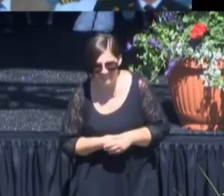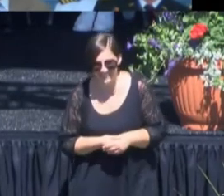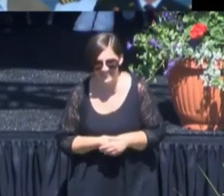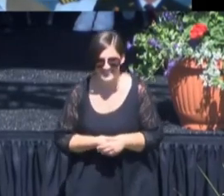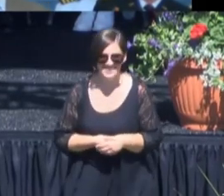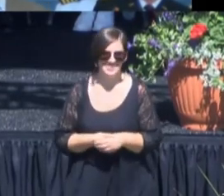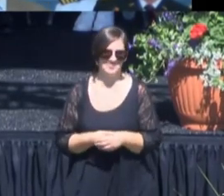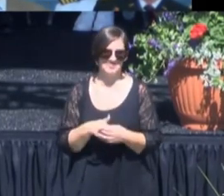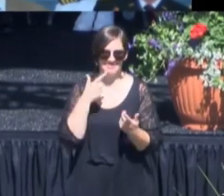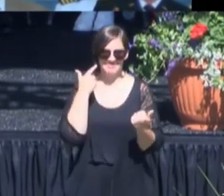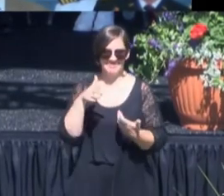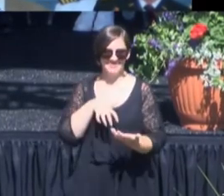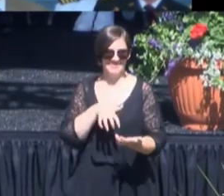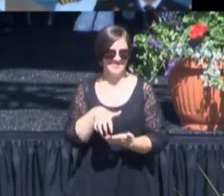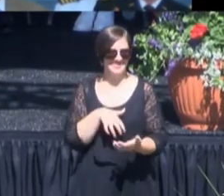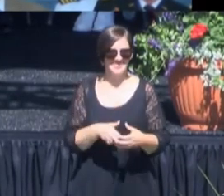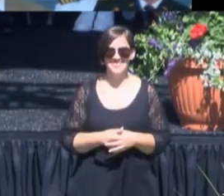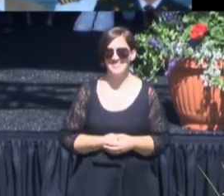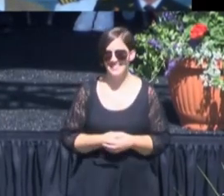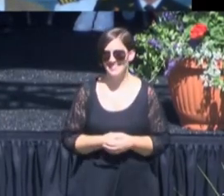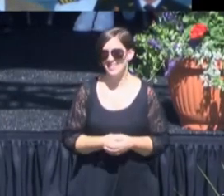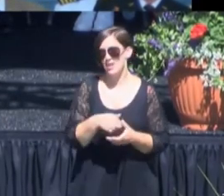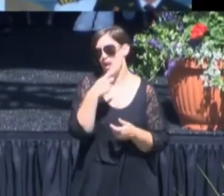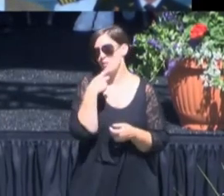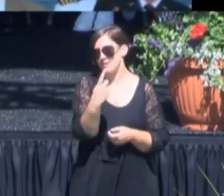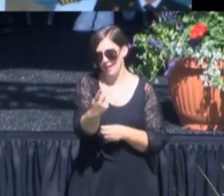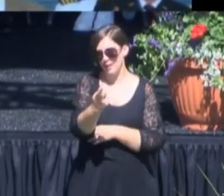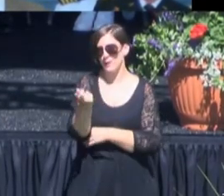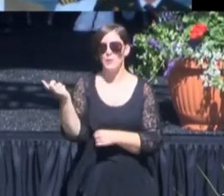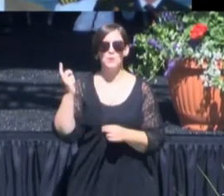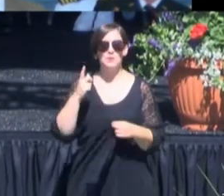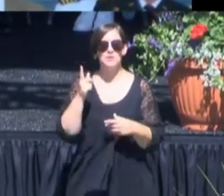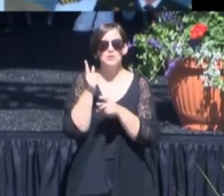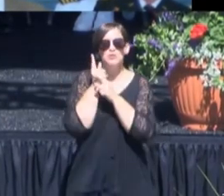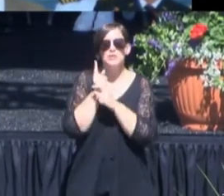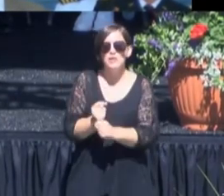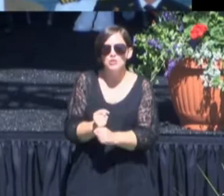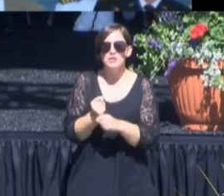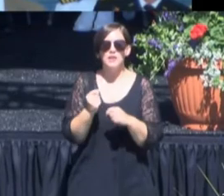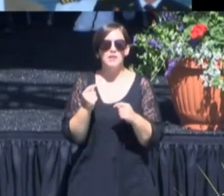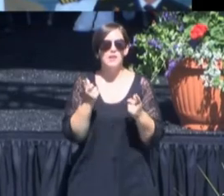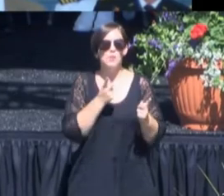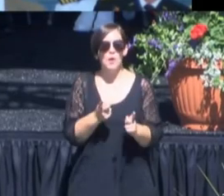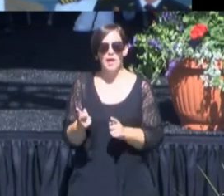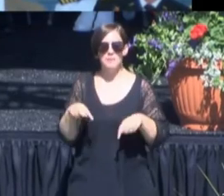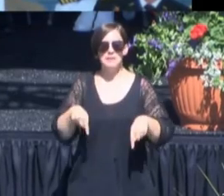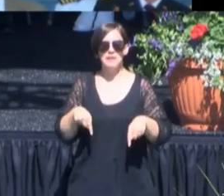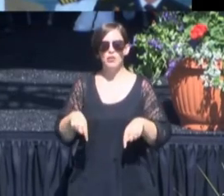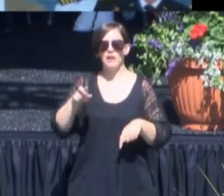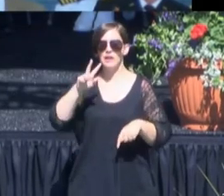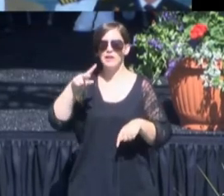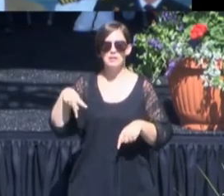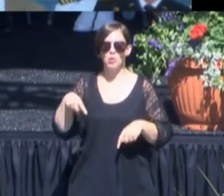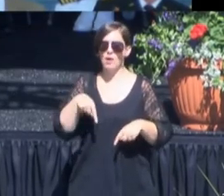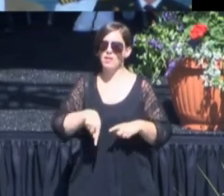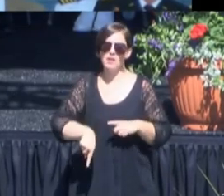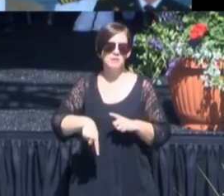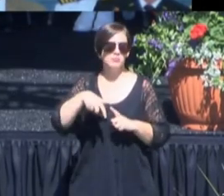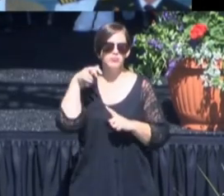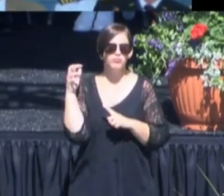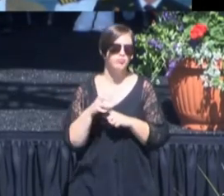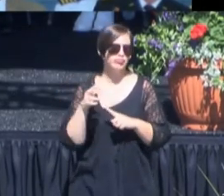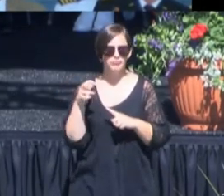But I would just tell you, ladies and gentlemen, the tradition of what happens here at Kings Point, this is a jewel. This